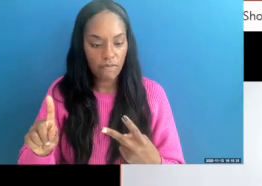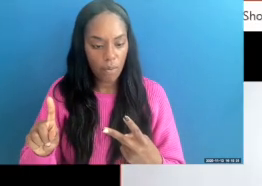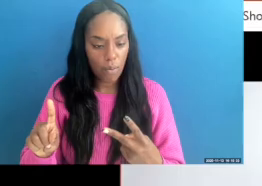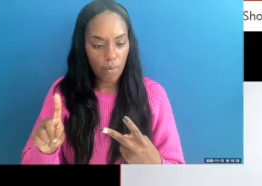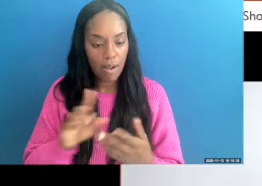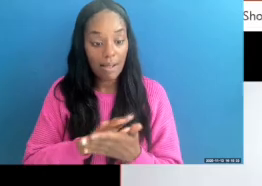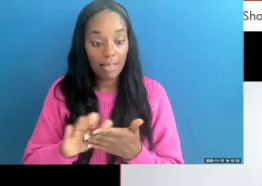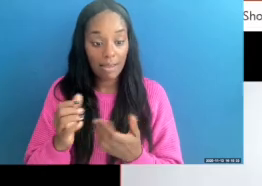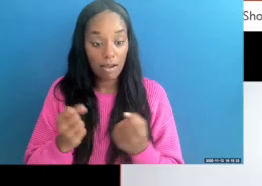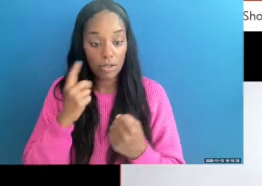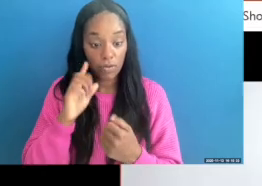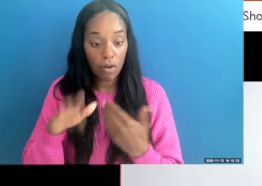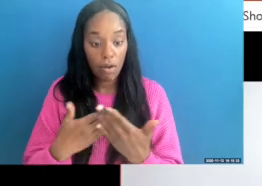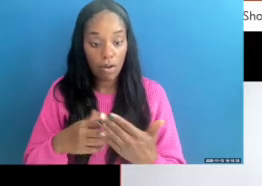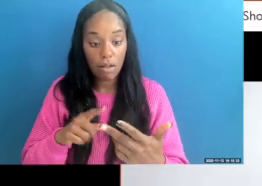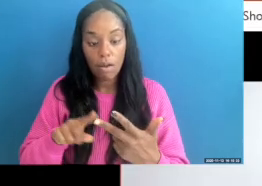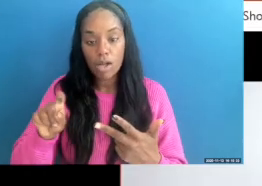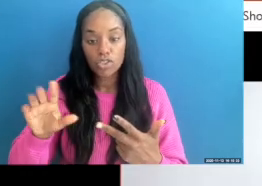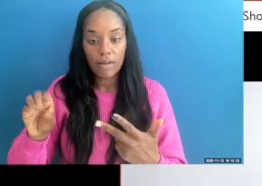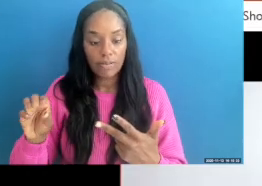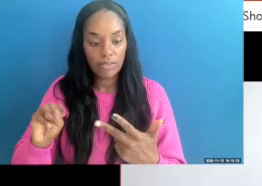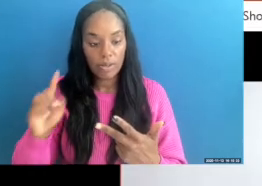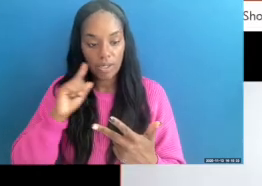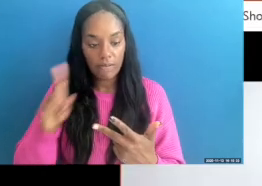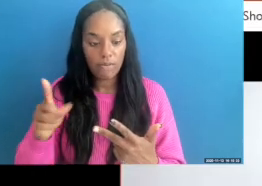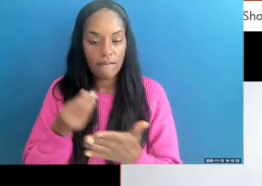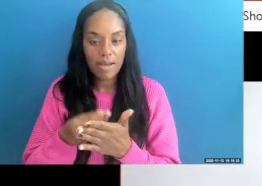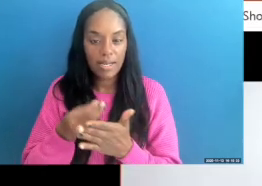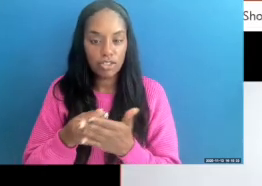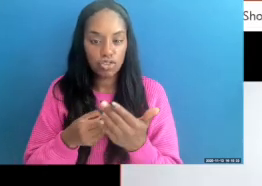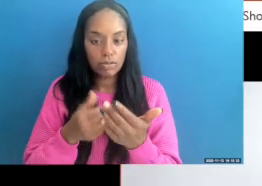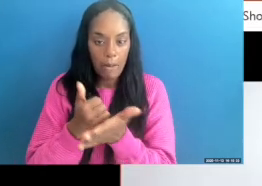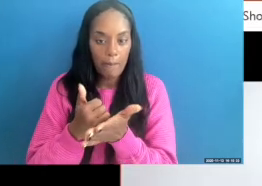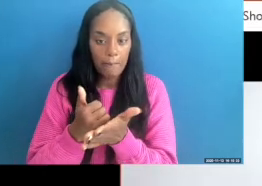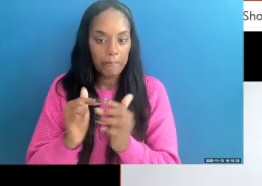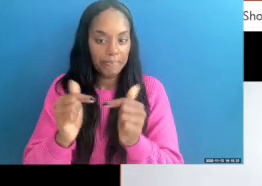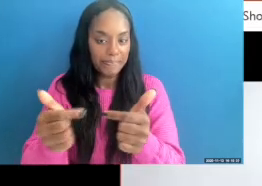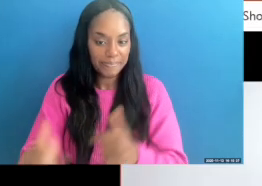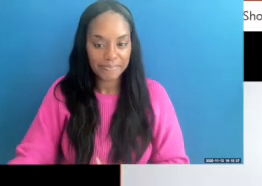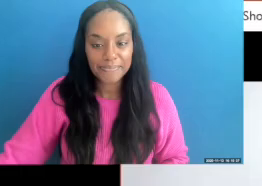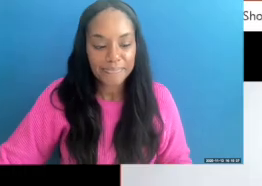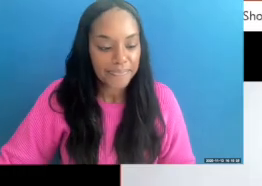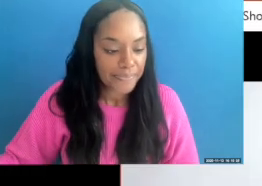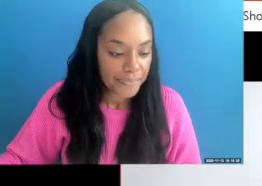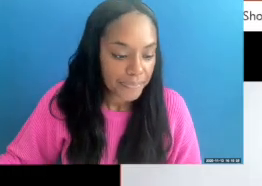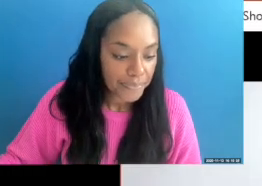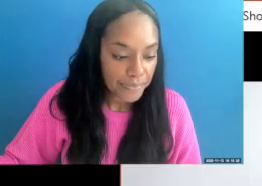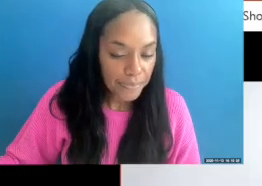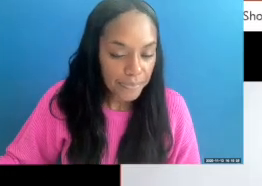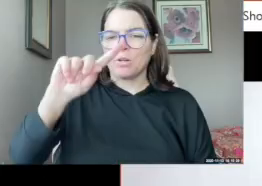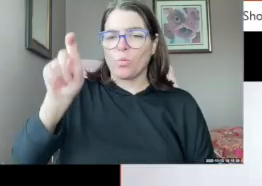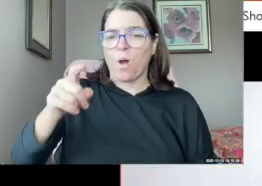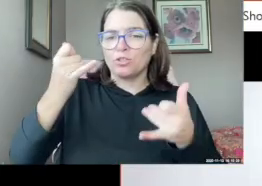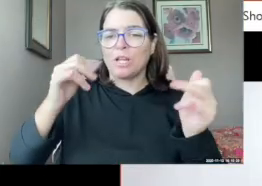and $150 million of that being for financing assistance. We now have 7 questions for you to respond